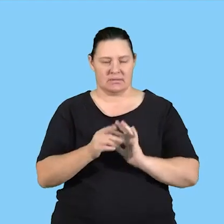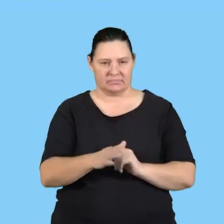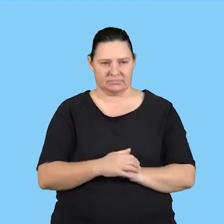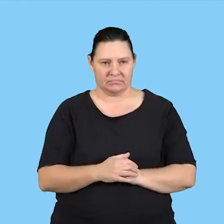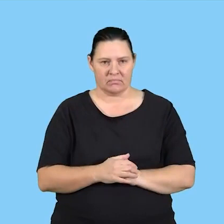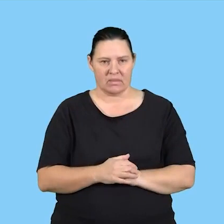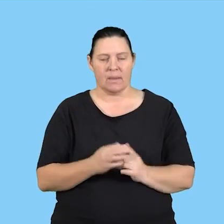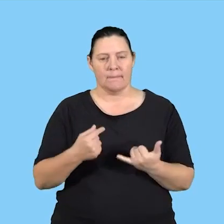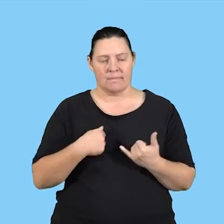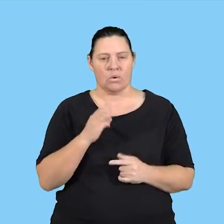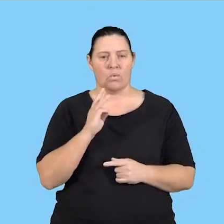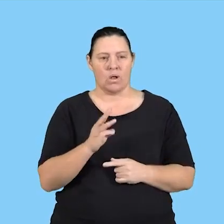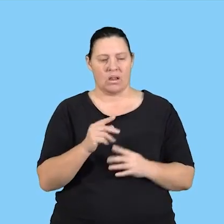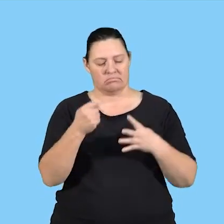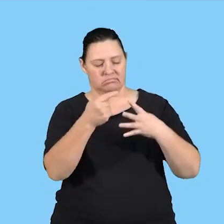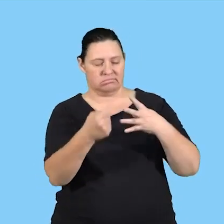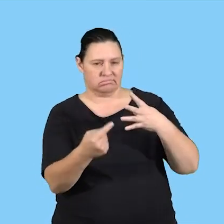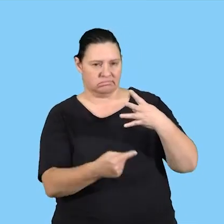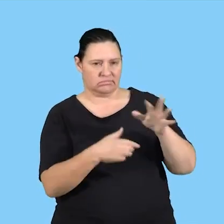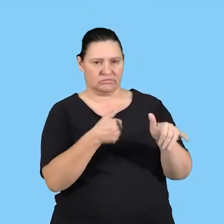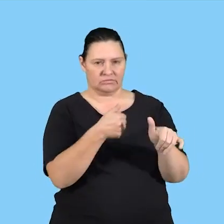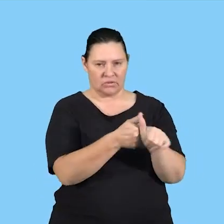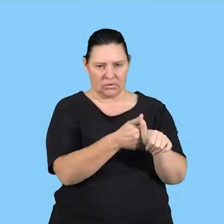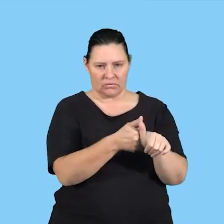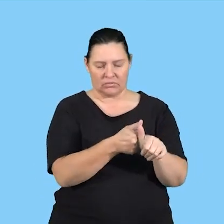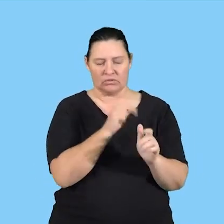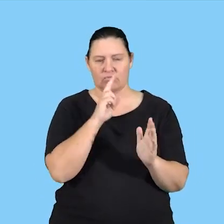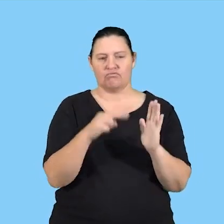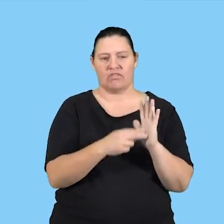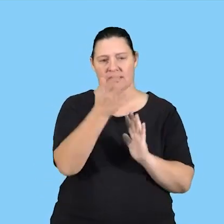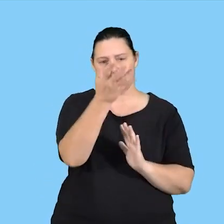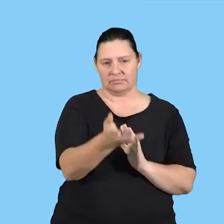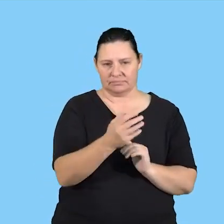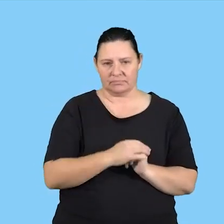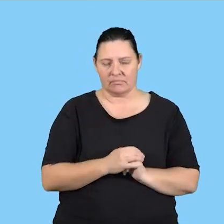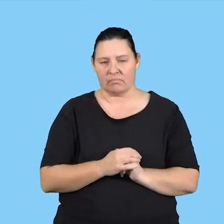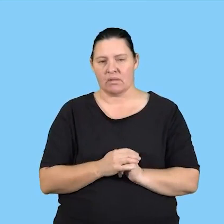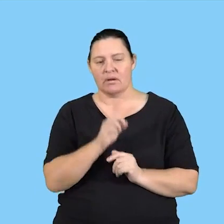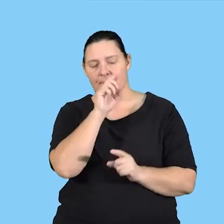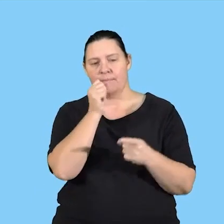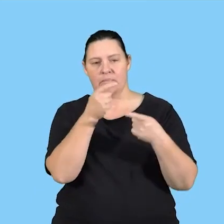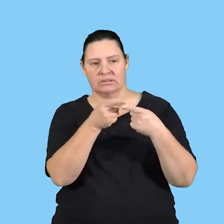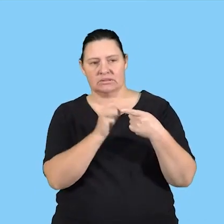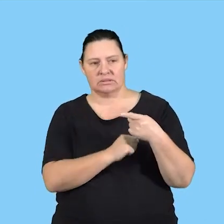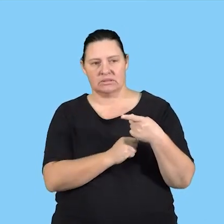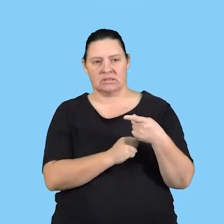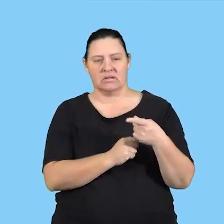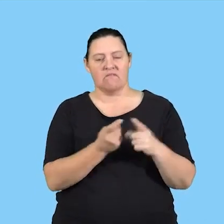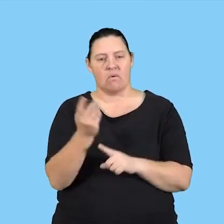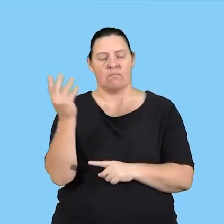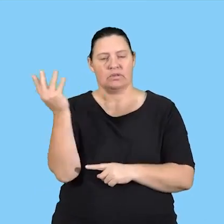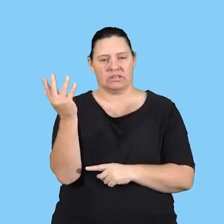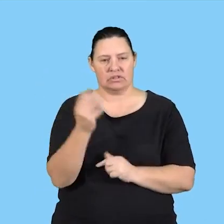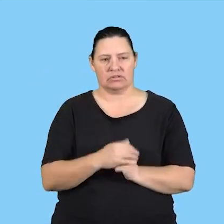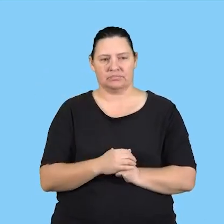I am going to speak to those points as reflected. That is the purpose of this